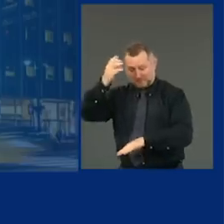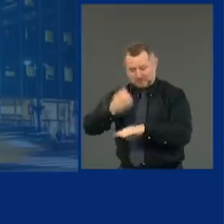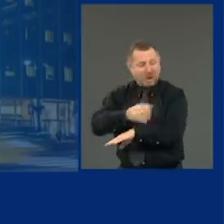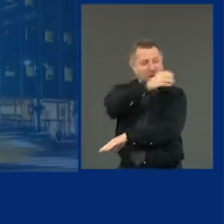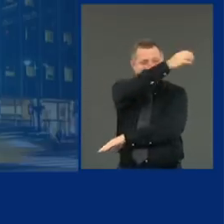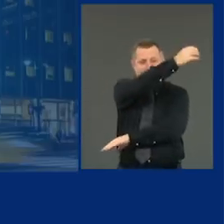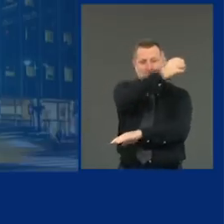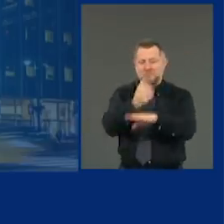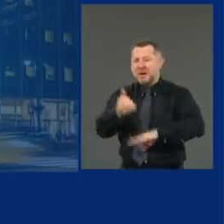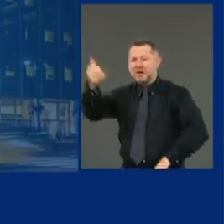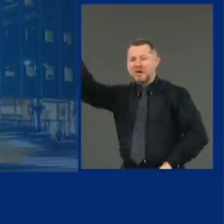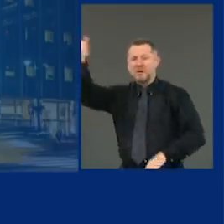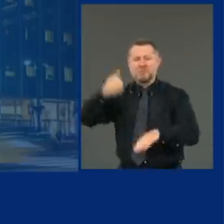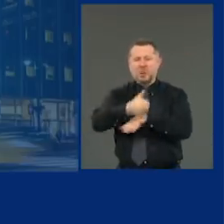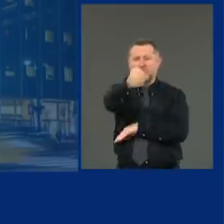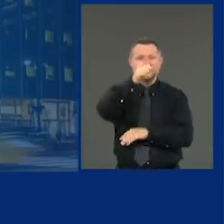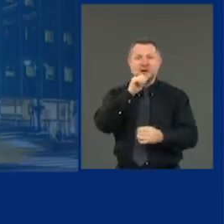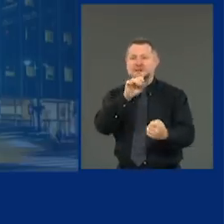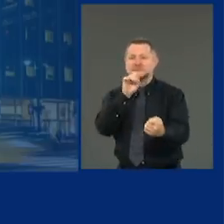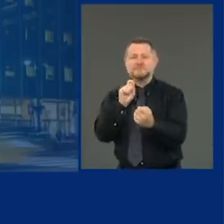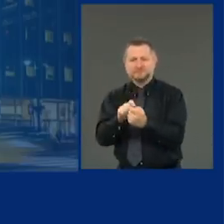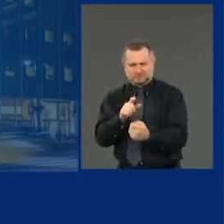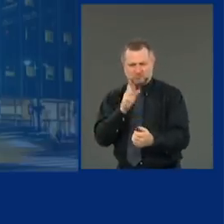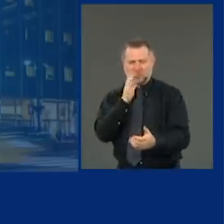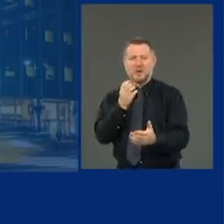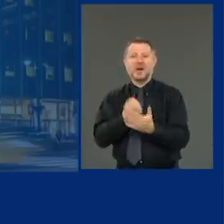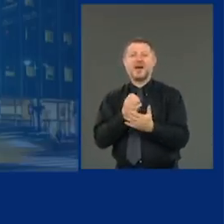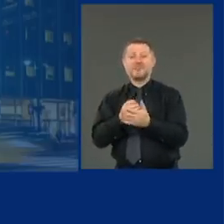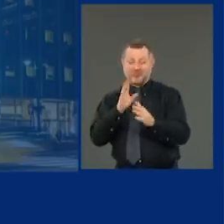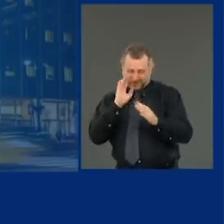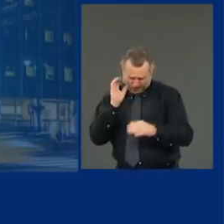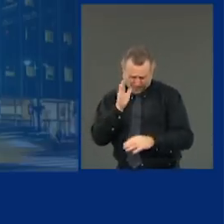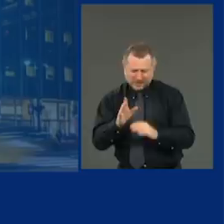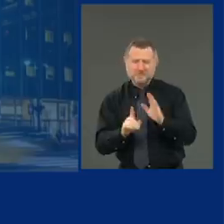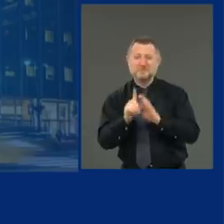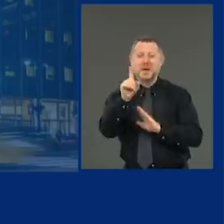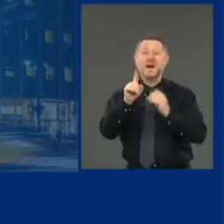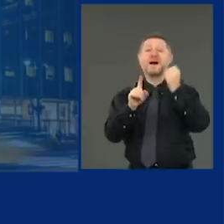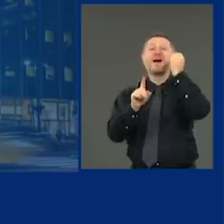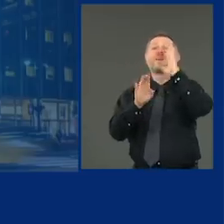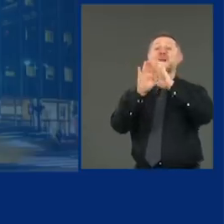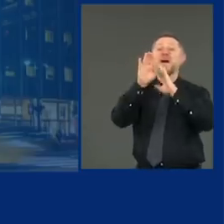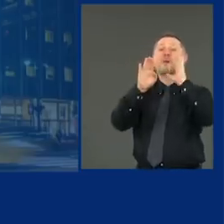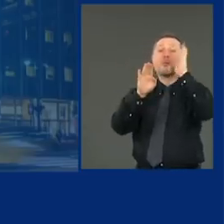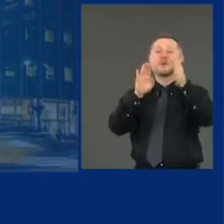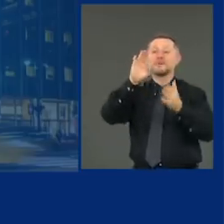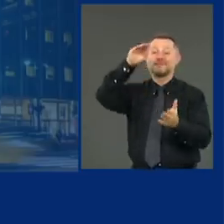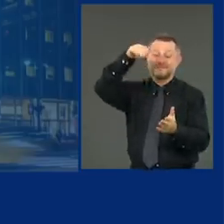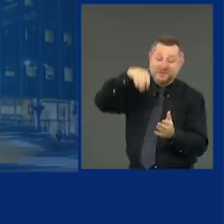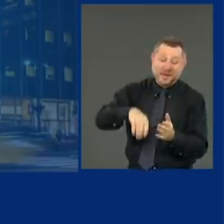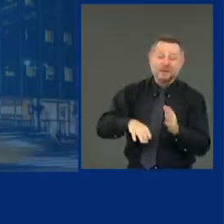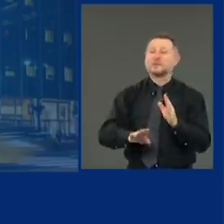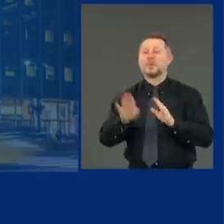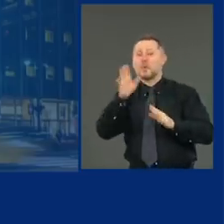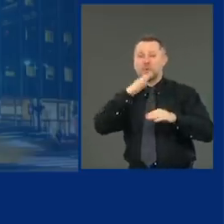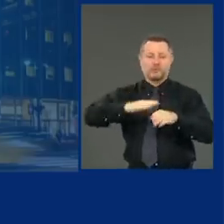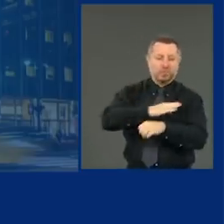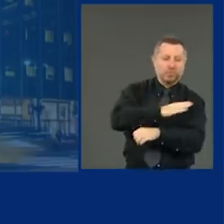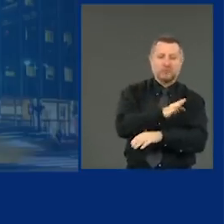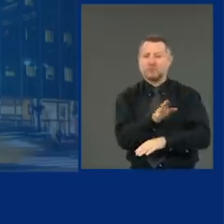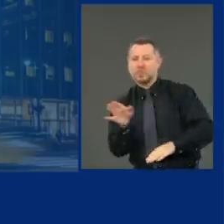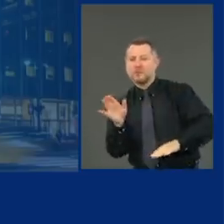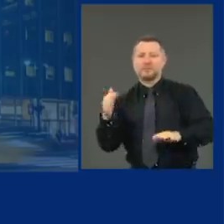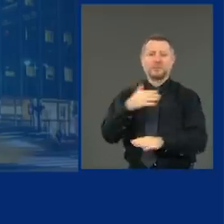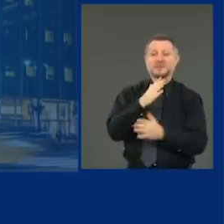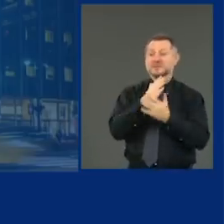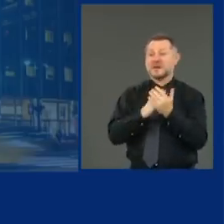angles. The economy is going to come back up. I don't think it comes straight back up. And I think there will be winners and losers in this